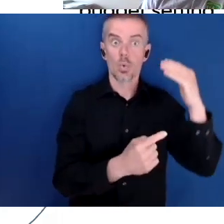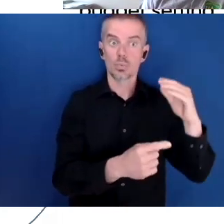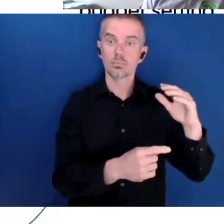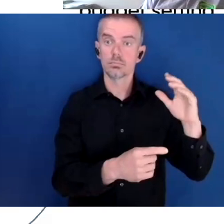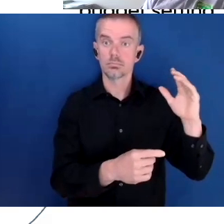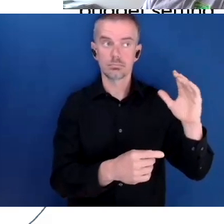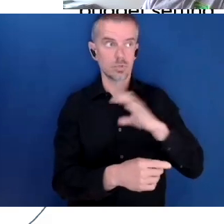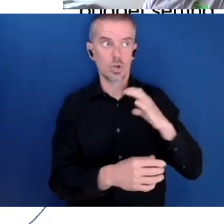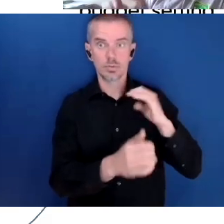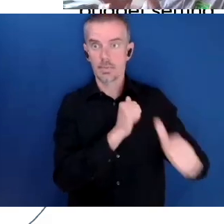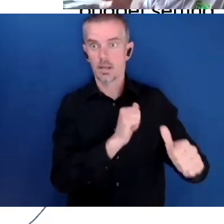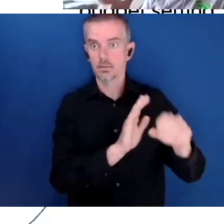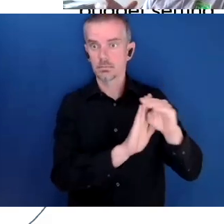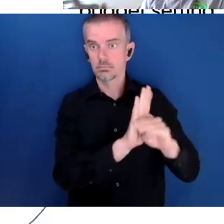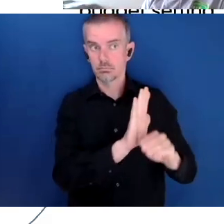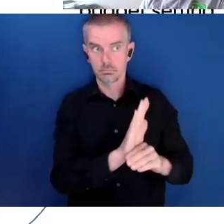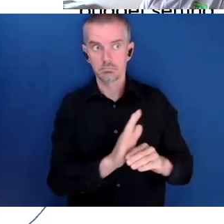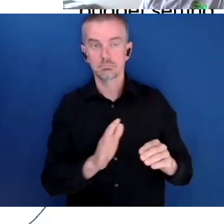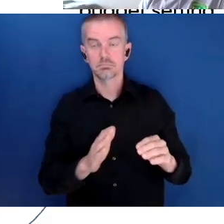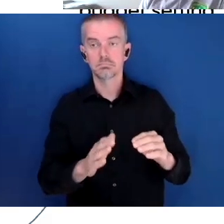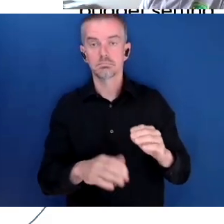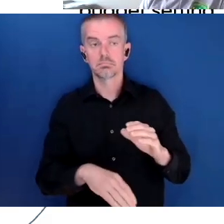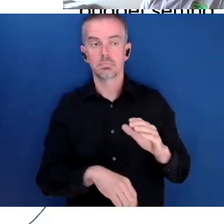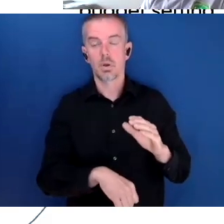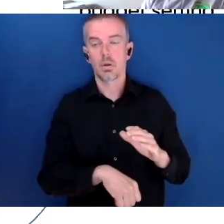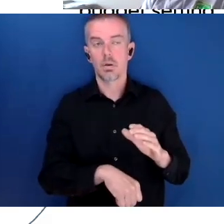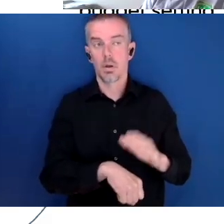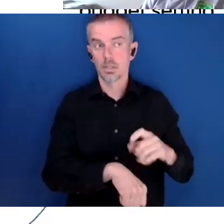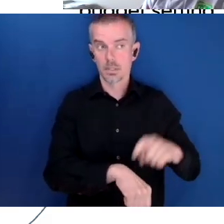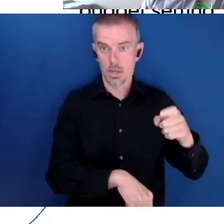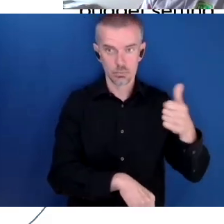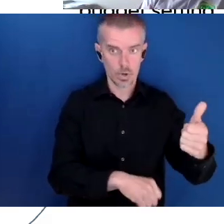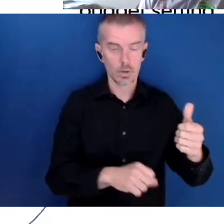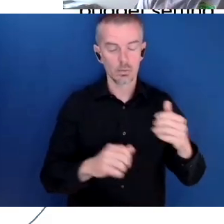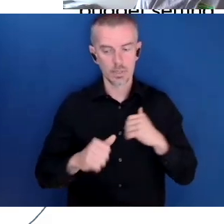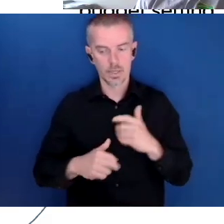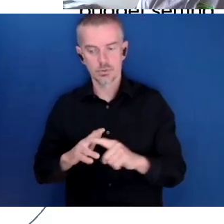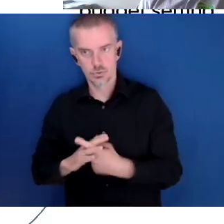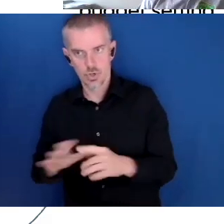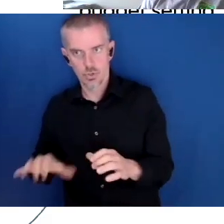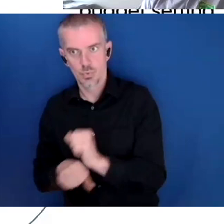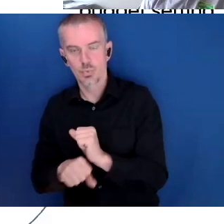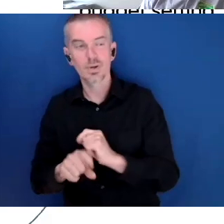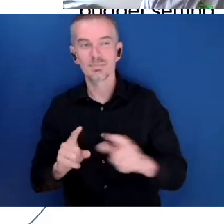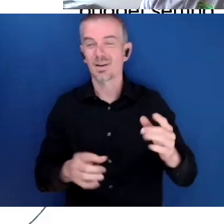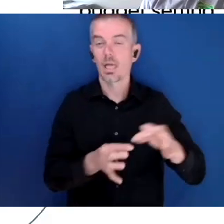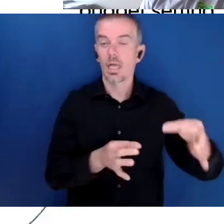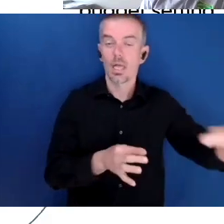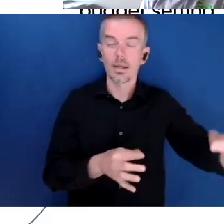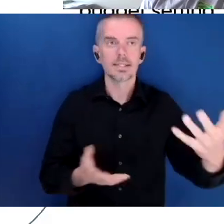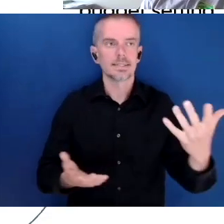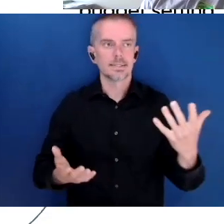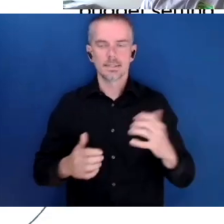appropriations from Congress on time, we can do a little of the work, but if you don't know how much money you have, sometimes it's hard to do